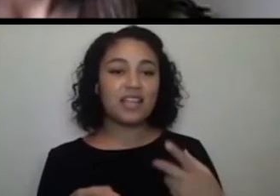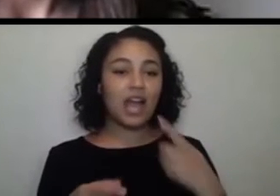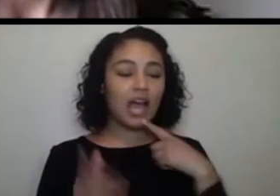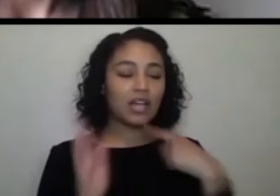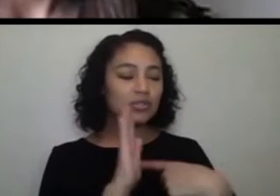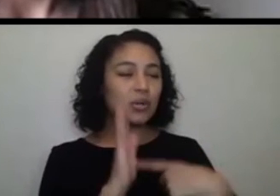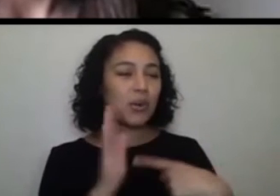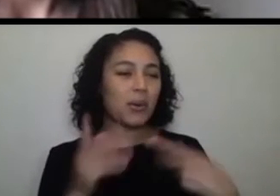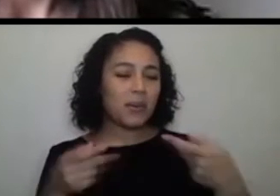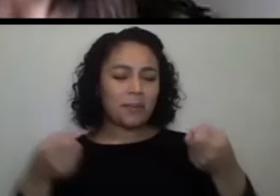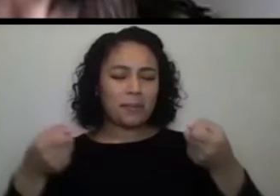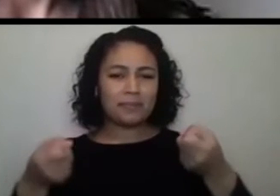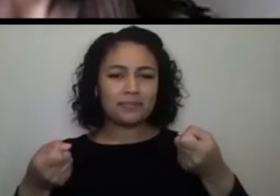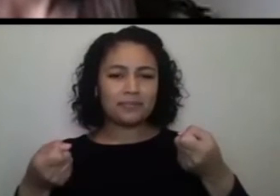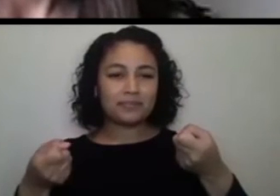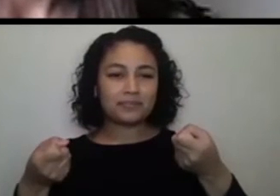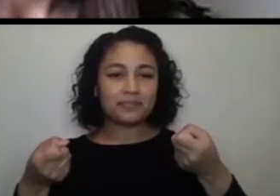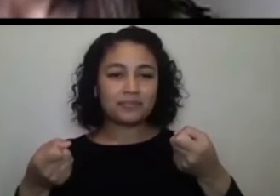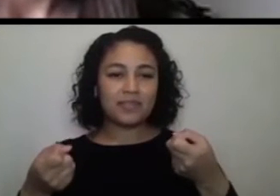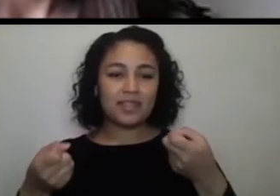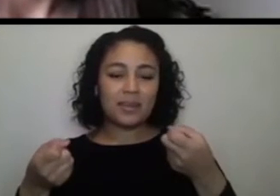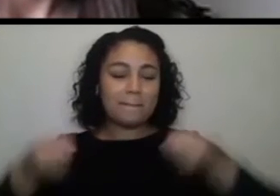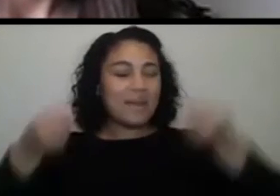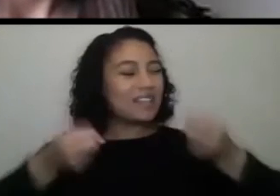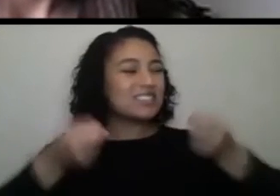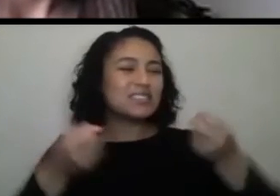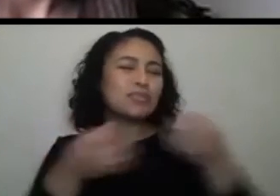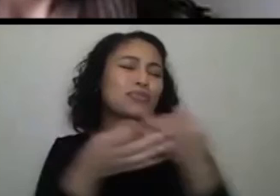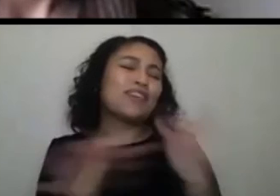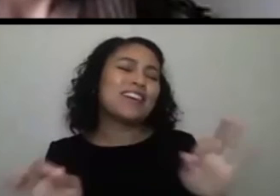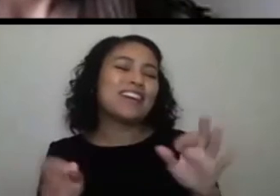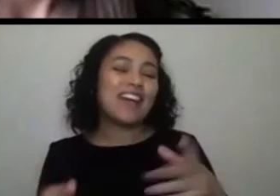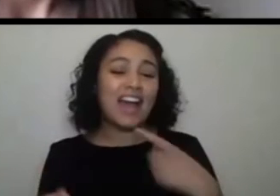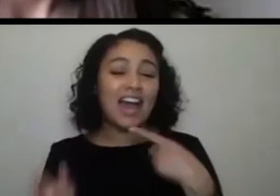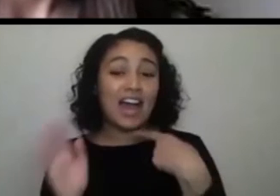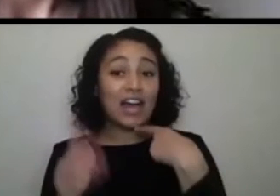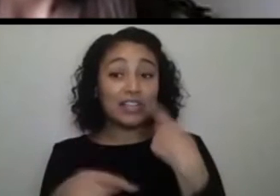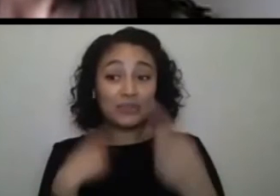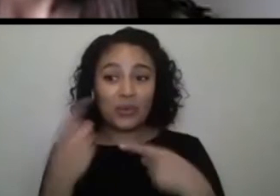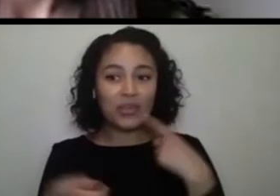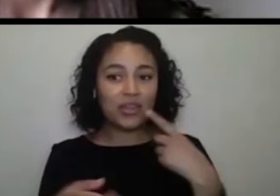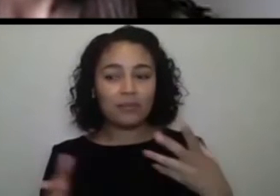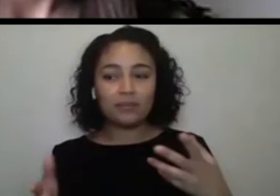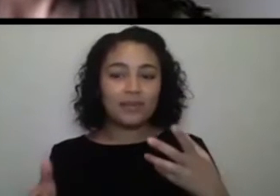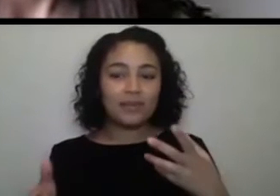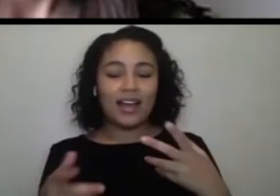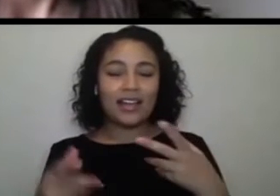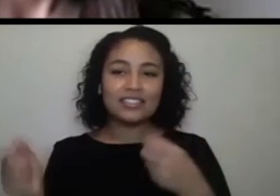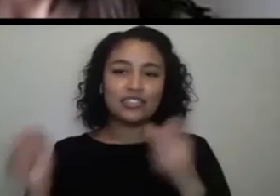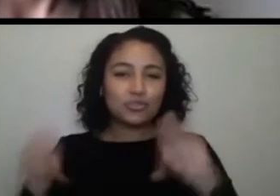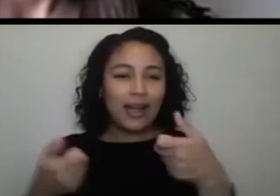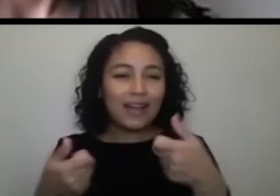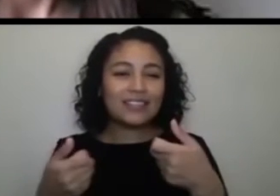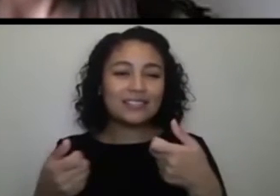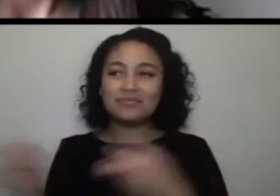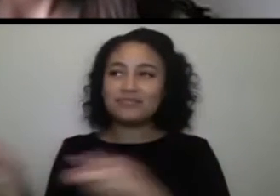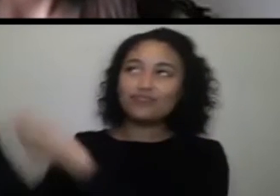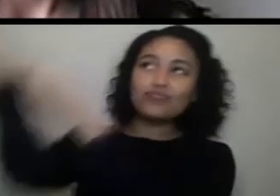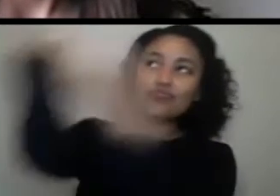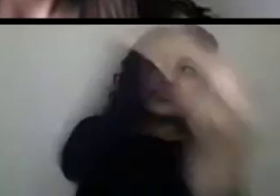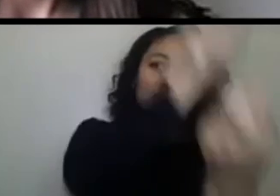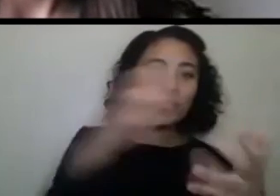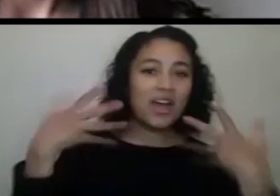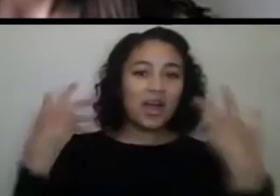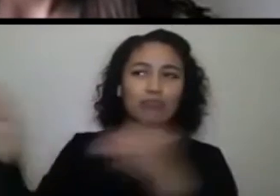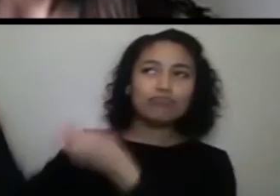the kids how to catch the wind. And they're screaming, I got some. And a friend of mine, a professor, did it with a bunch of